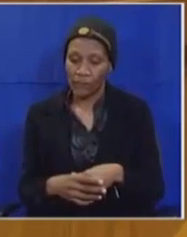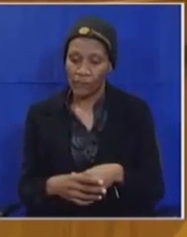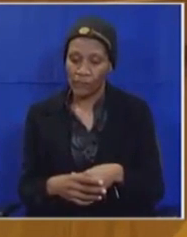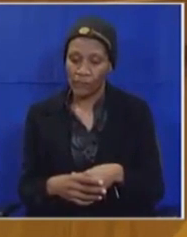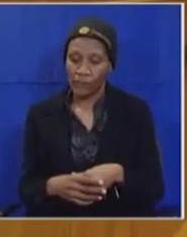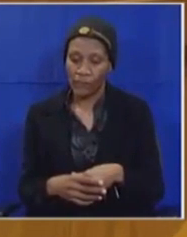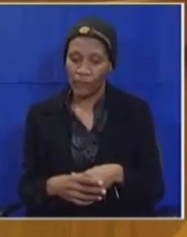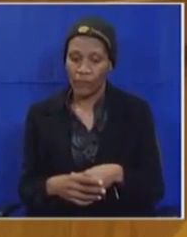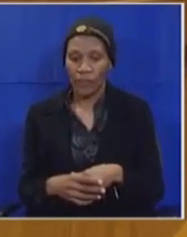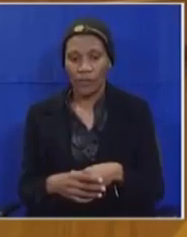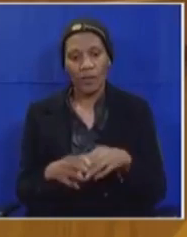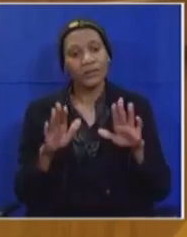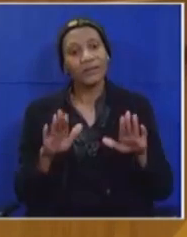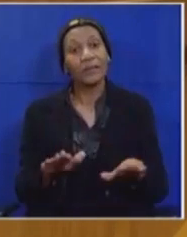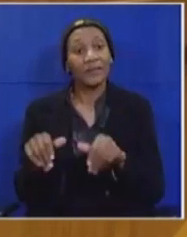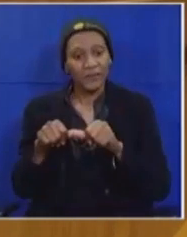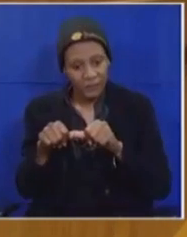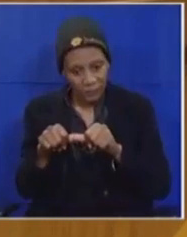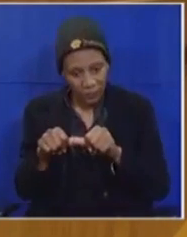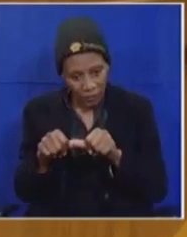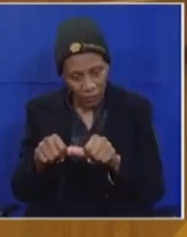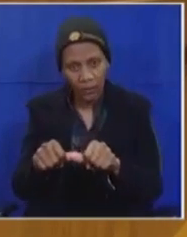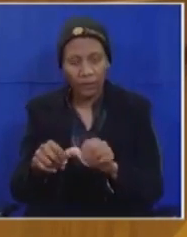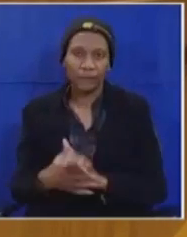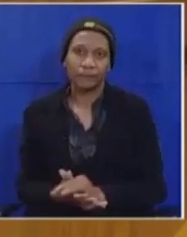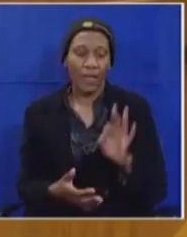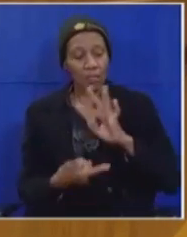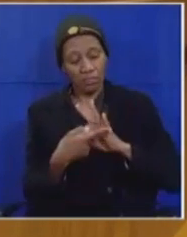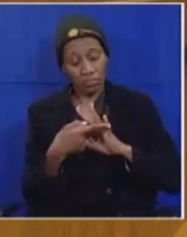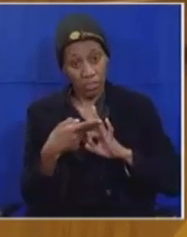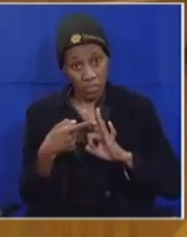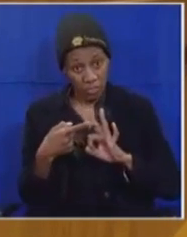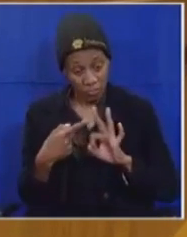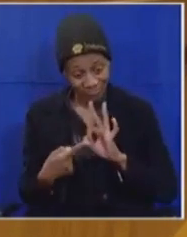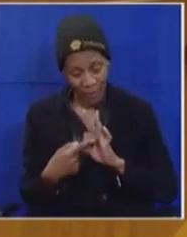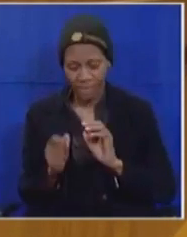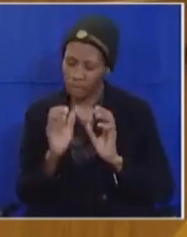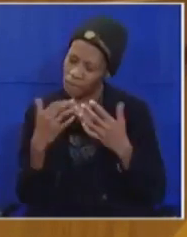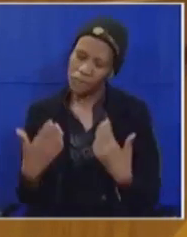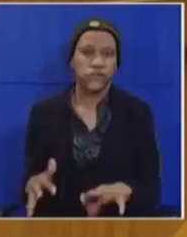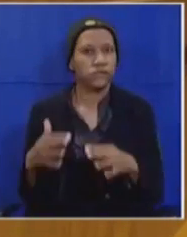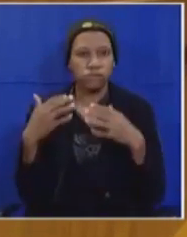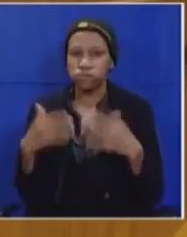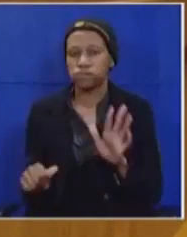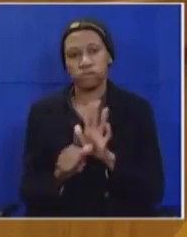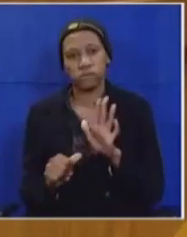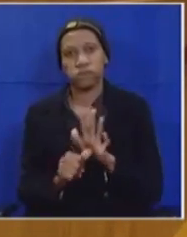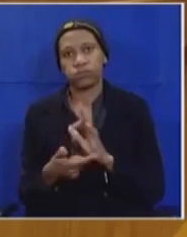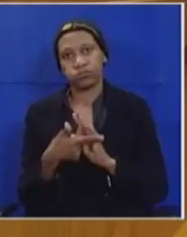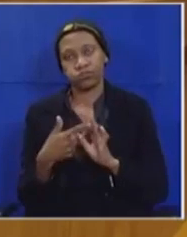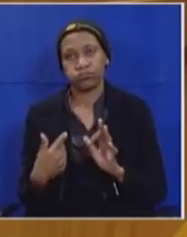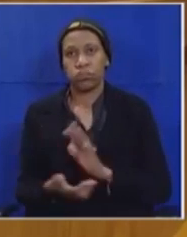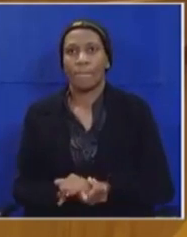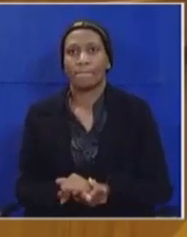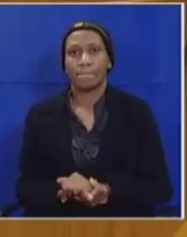stabiliteit. Hierdie drie dinge is baie belangrik. As ons wil hê dat